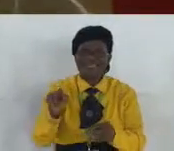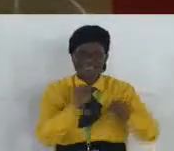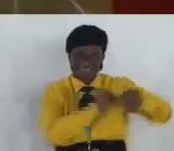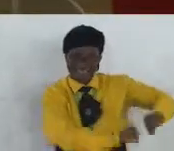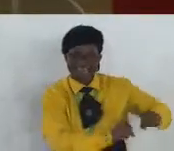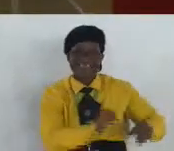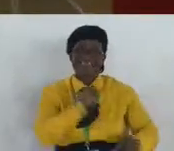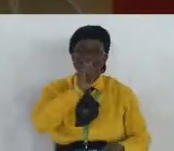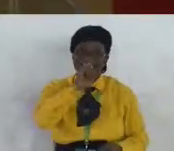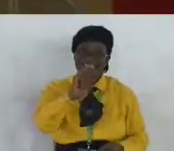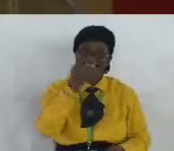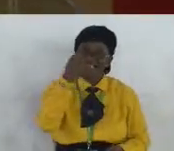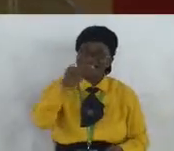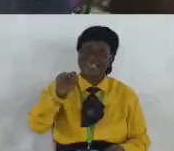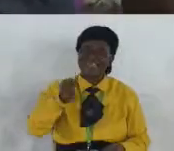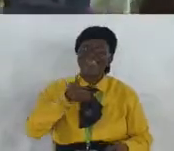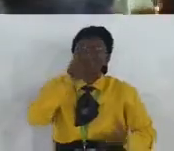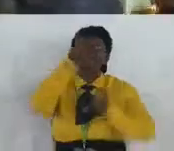side.